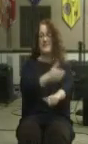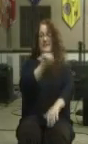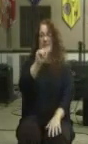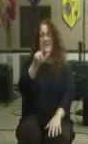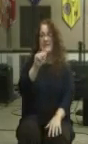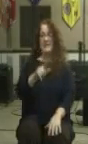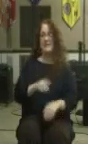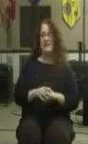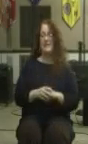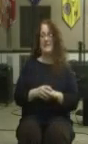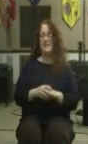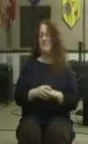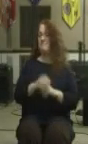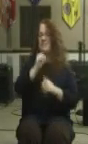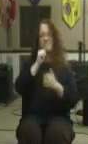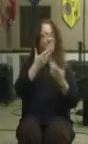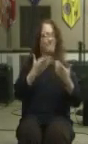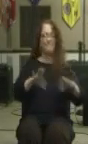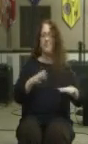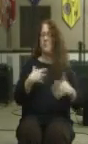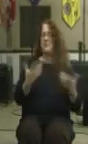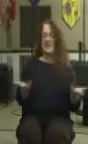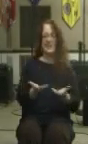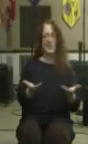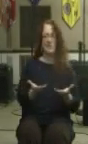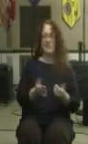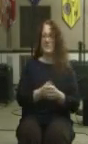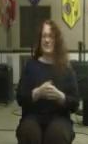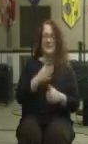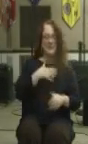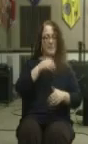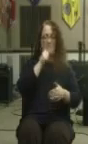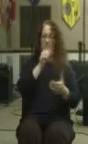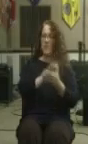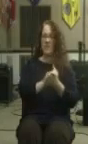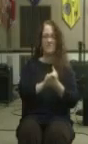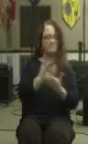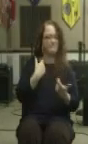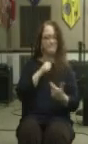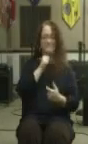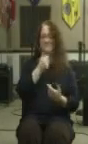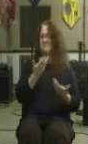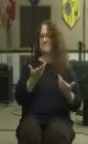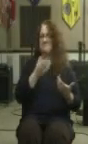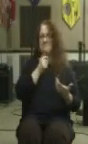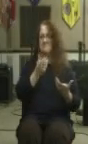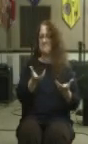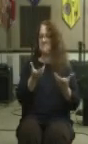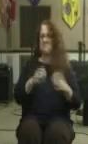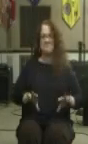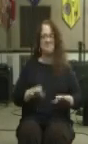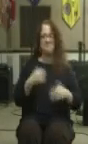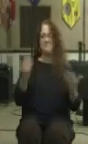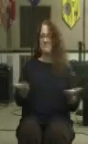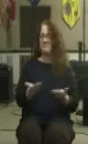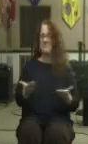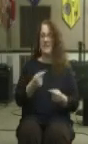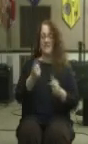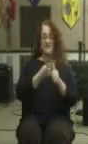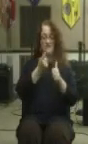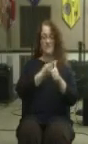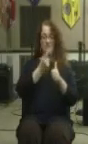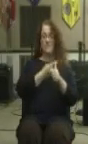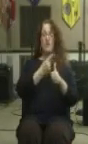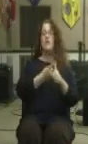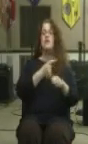I'm here in Anniston, Alabama. I didn't want to be here. My wife didn't want to be here. I remember the